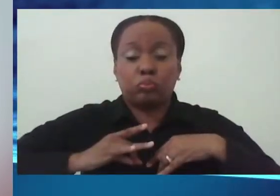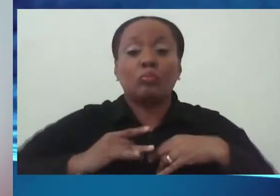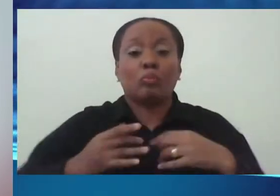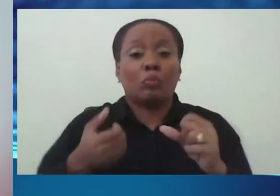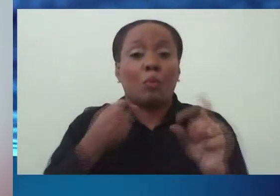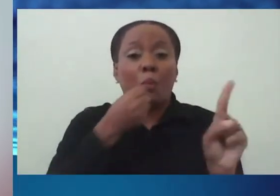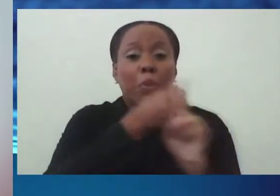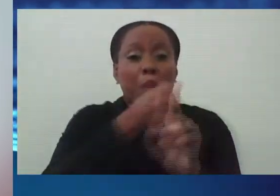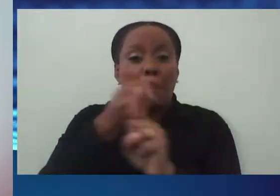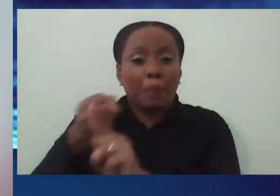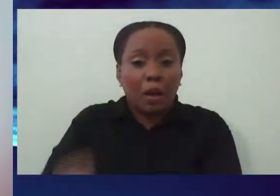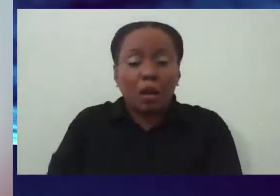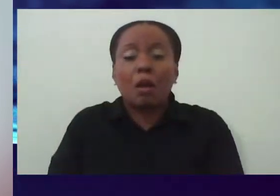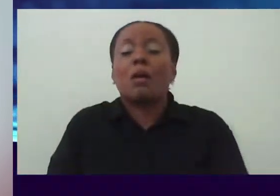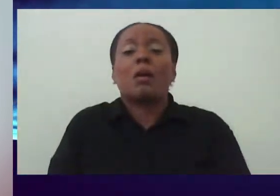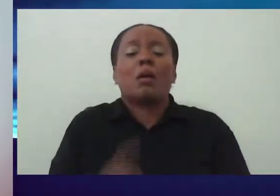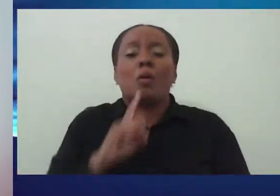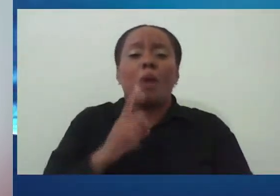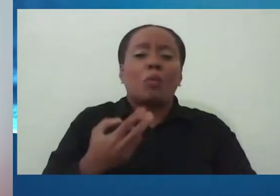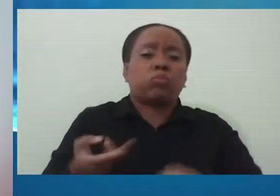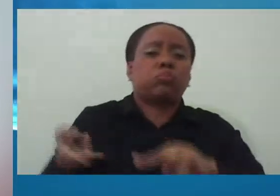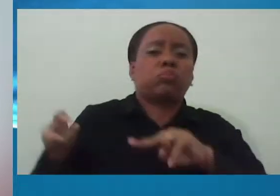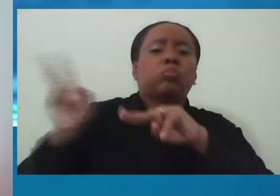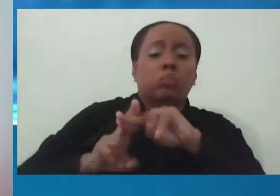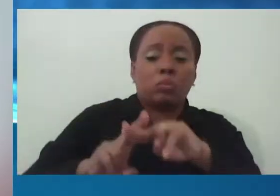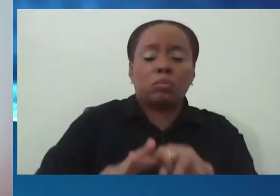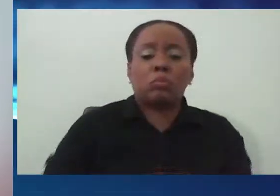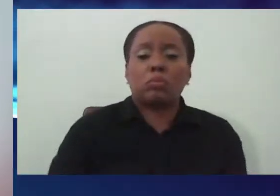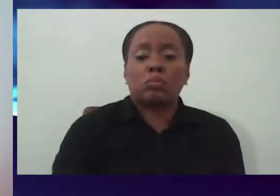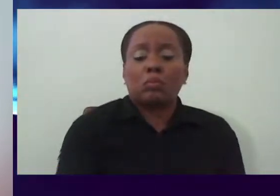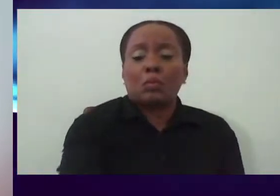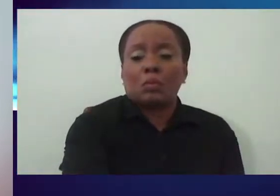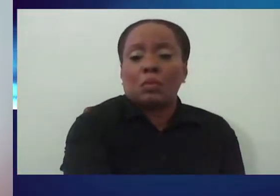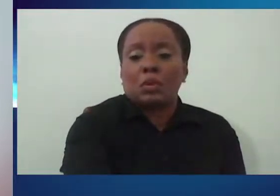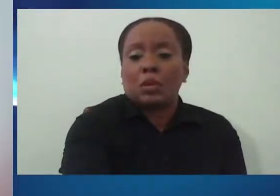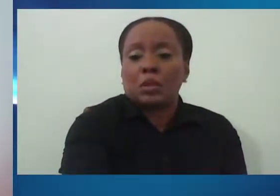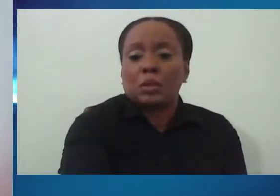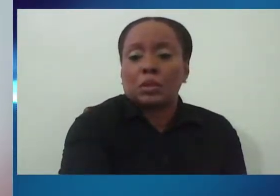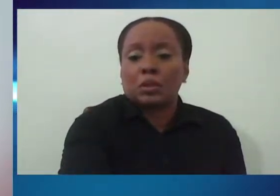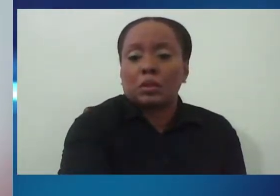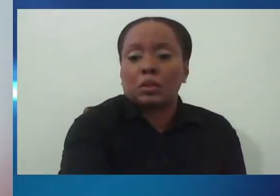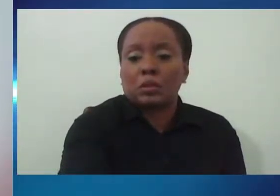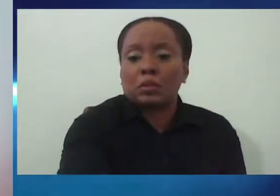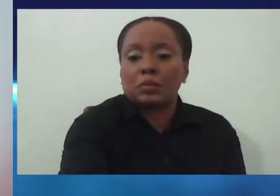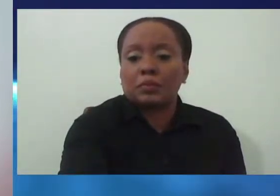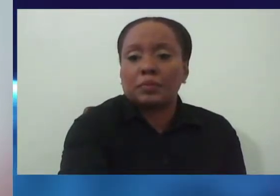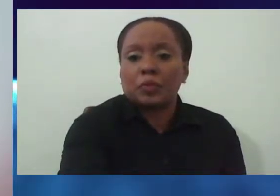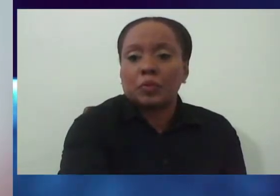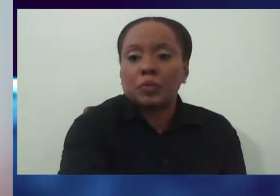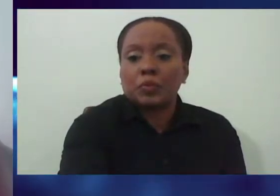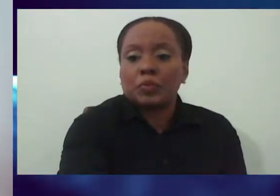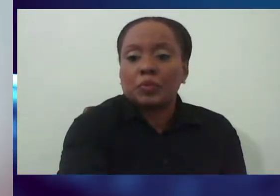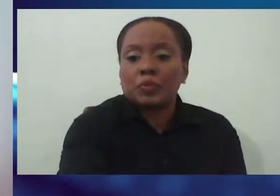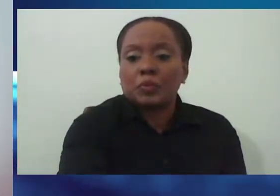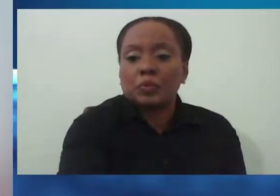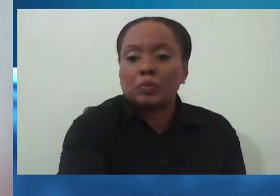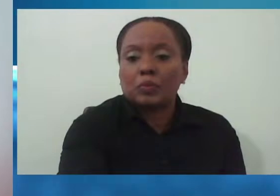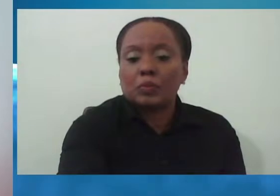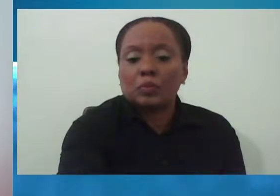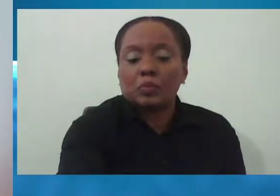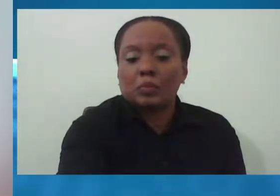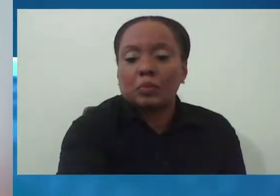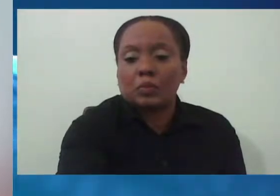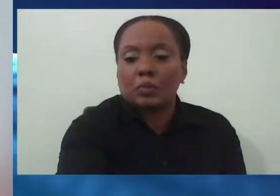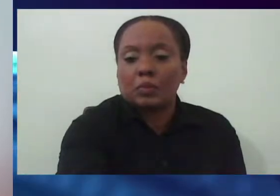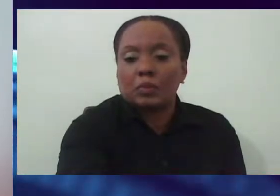continuing to increase. We would normally define more than 500 cases per 100,000 population